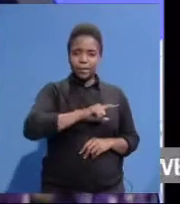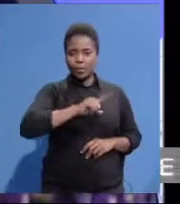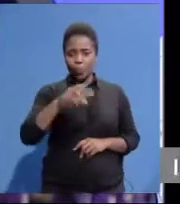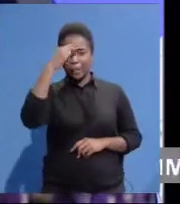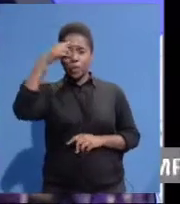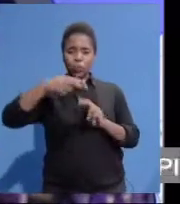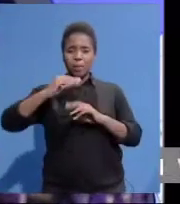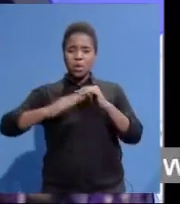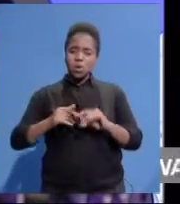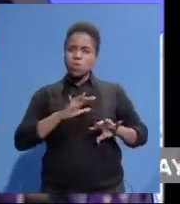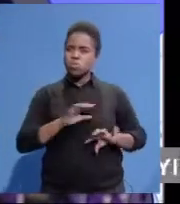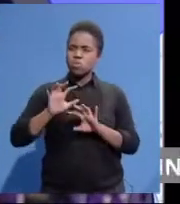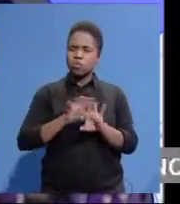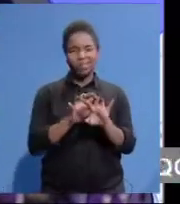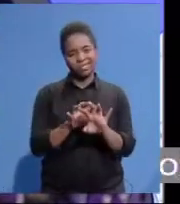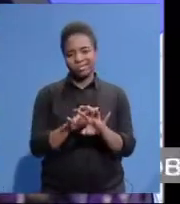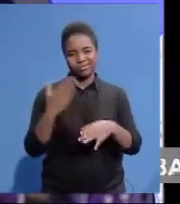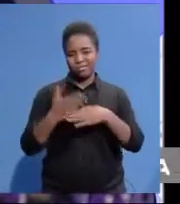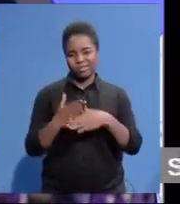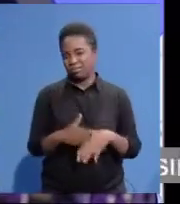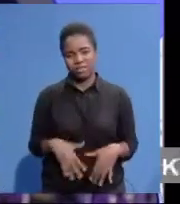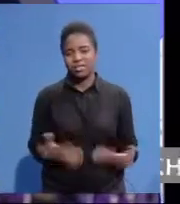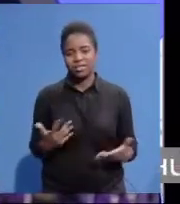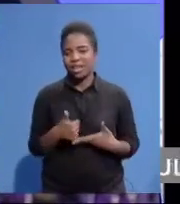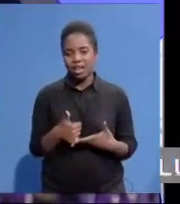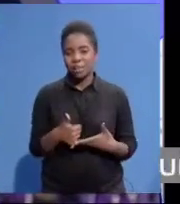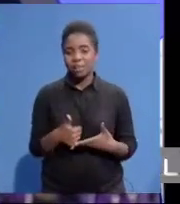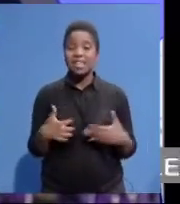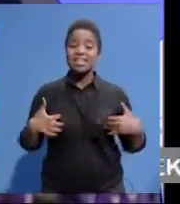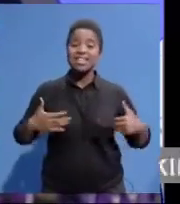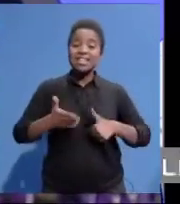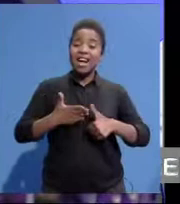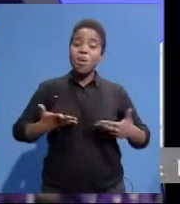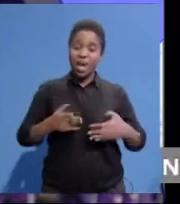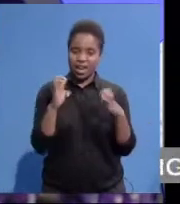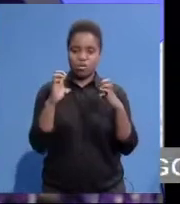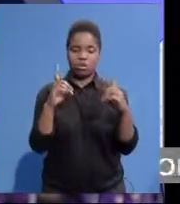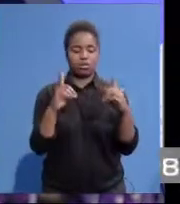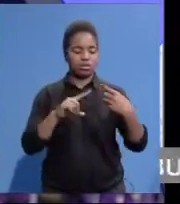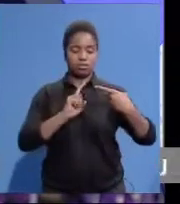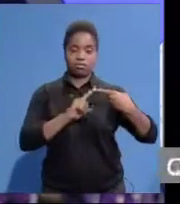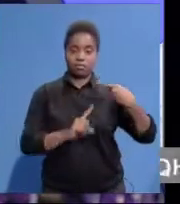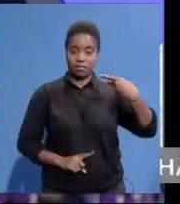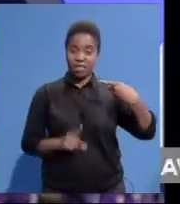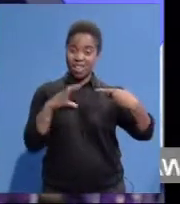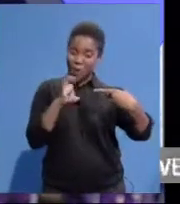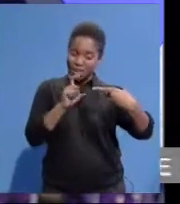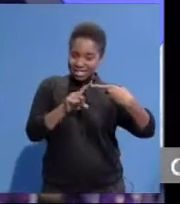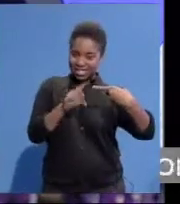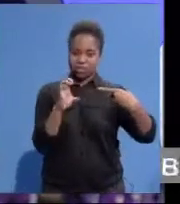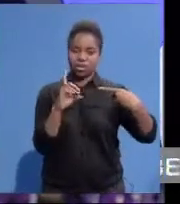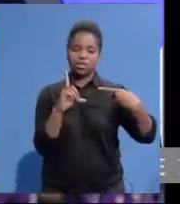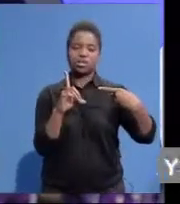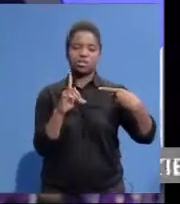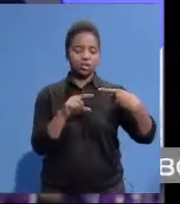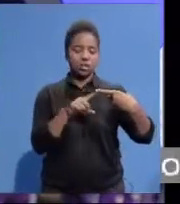basics, and our view is that the starting point is education. We are calling on all young South Africans to focus and intensify education. As